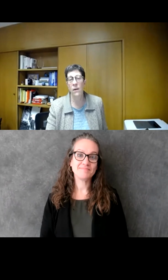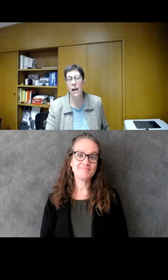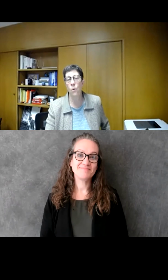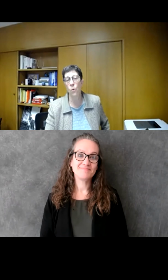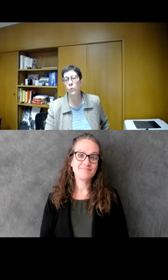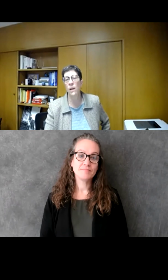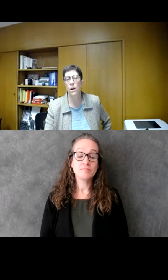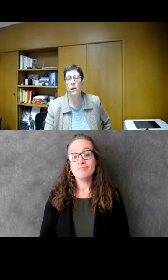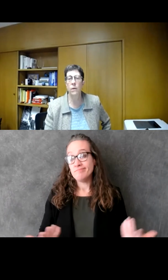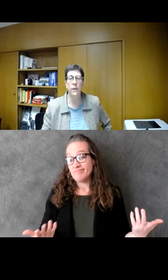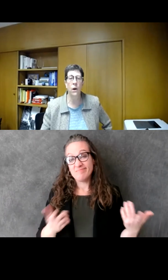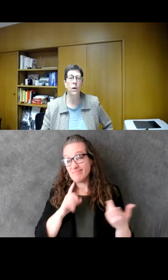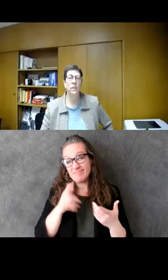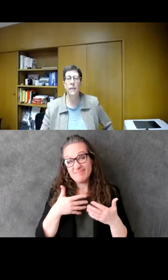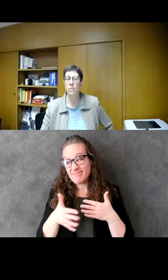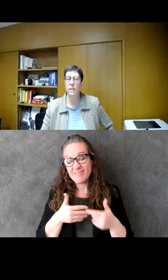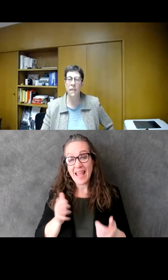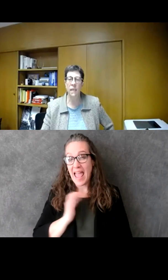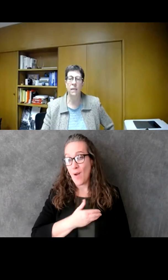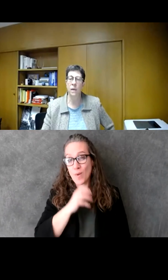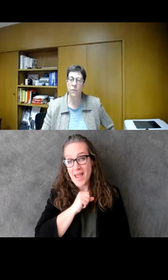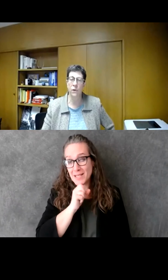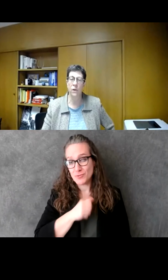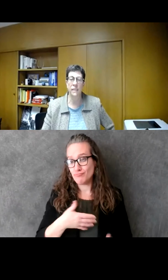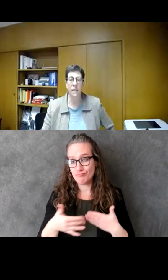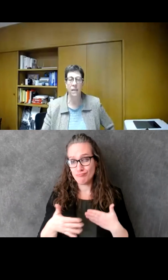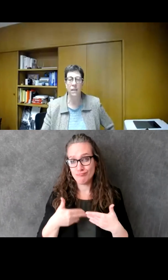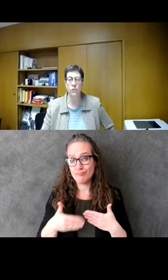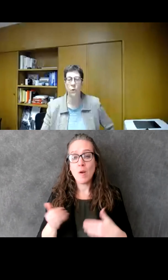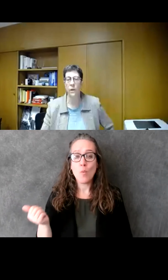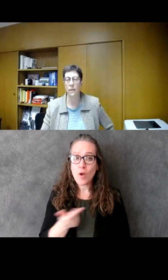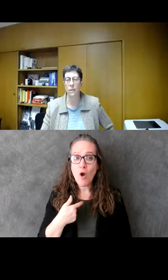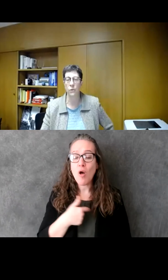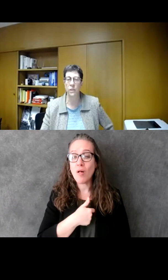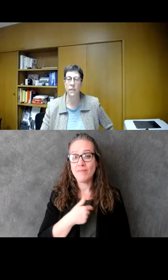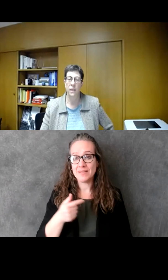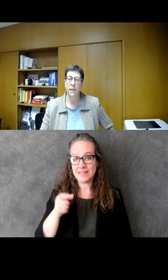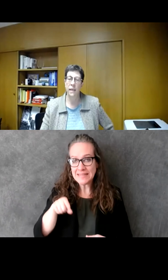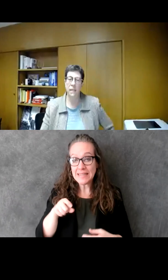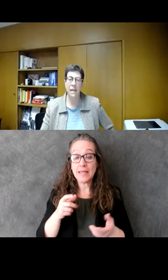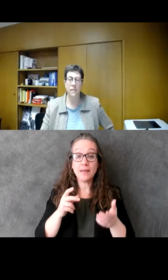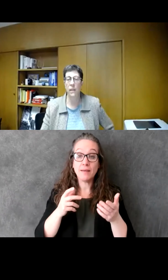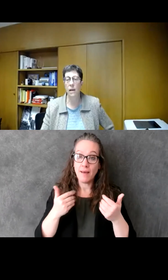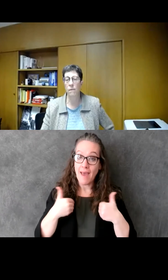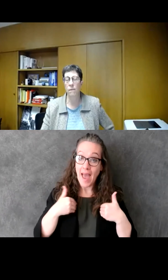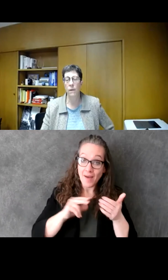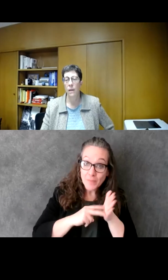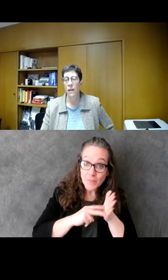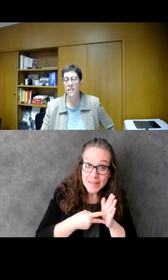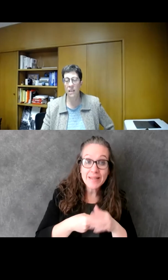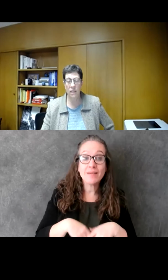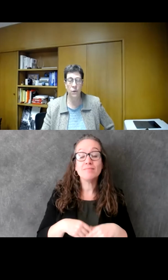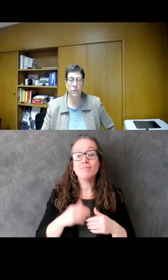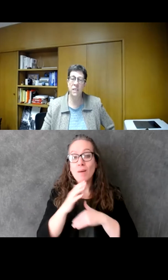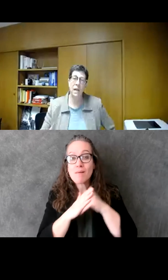No matter how old we are, we all need meaning and comfort, identity, joy, inclusion, and lots of love.